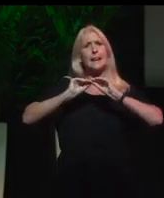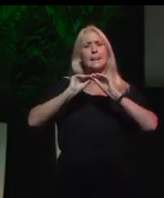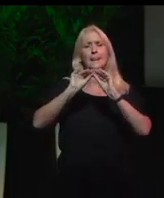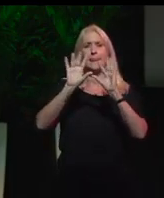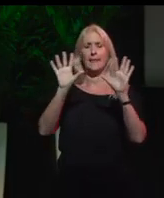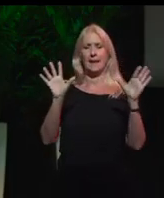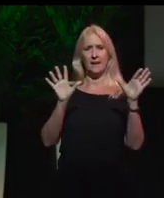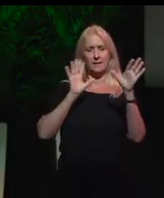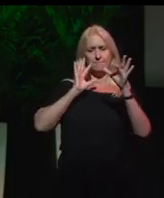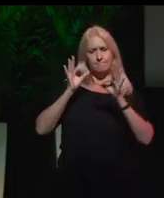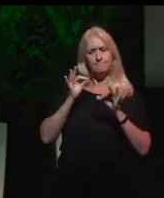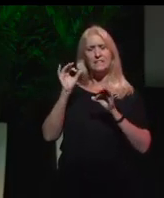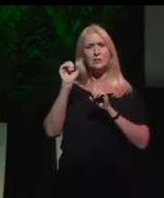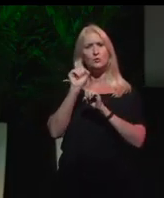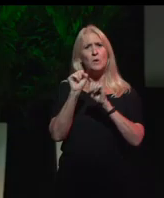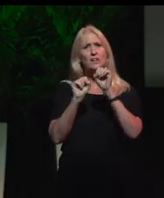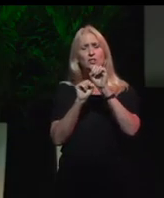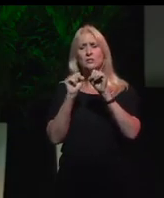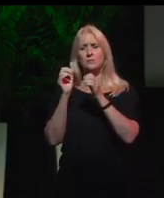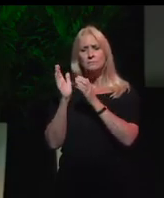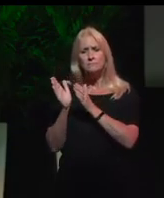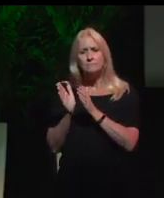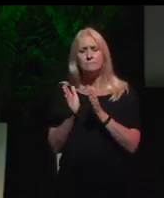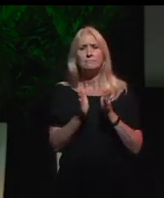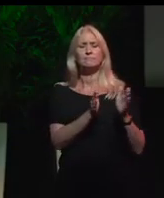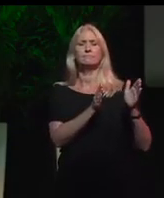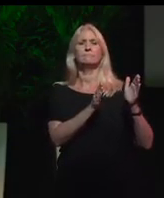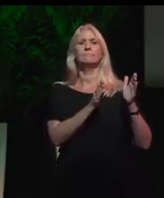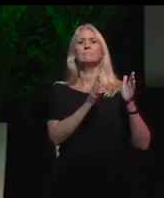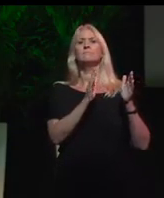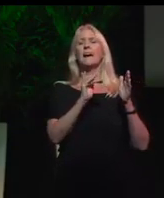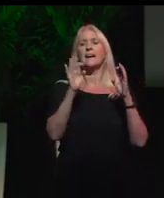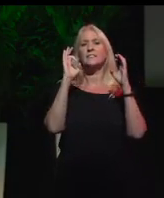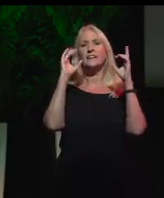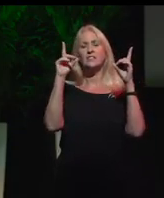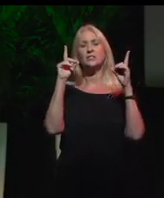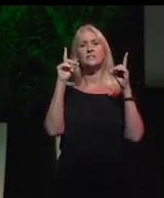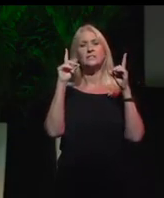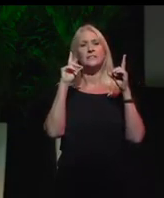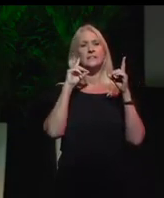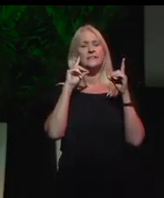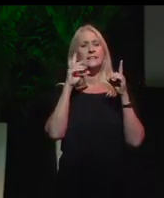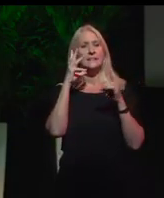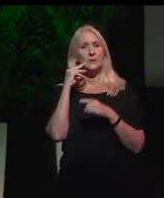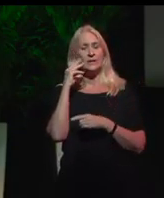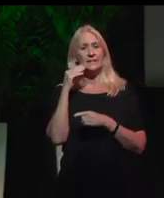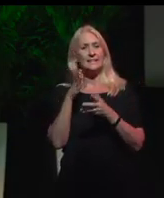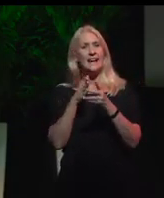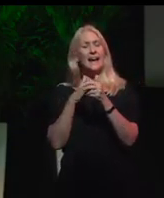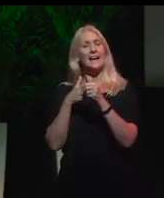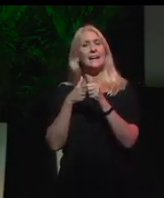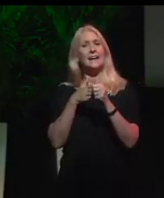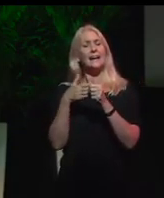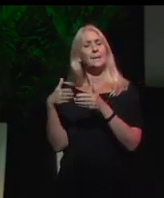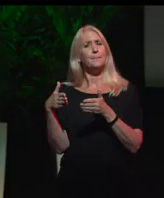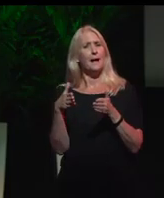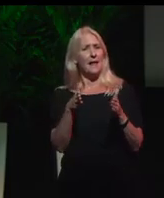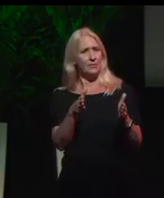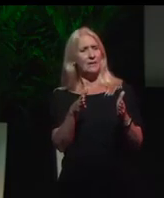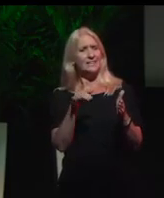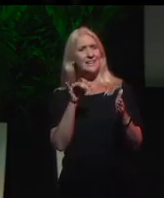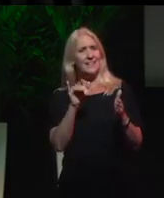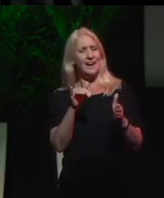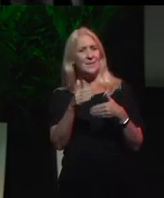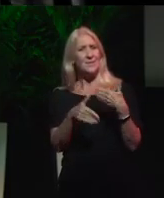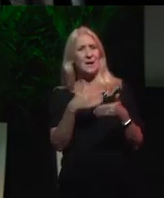and structured educational experiences, Guided Pathways as a construct consists